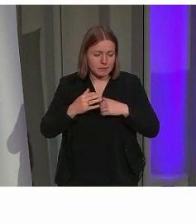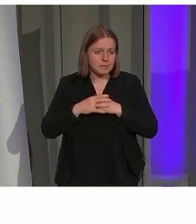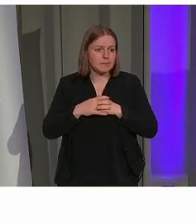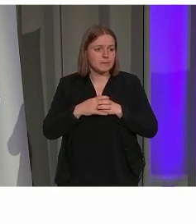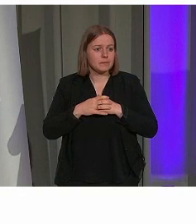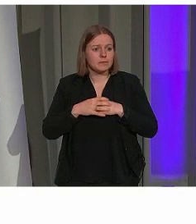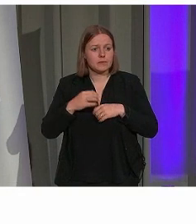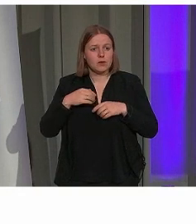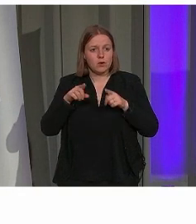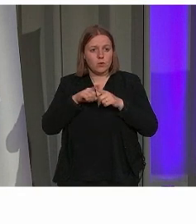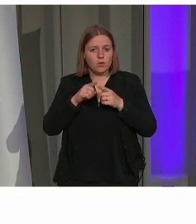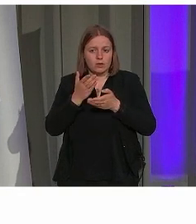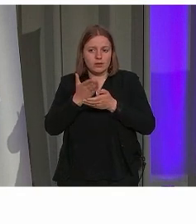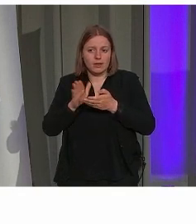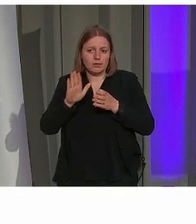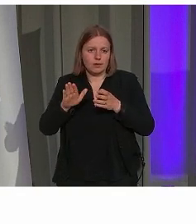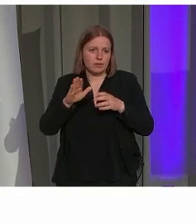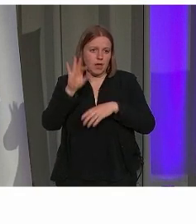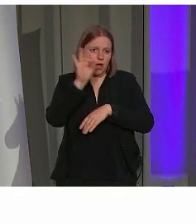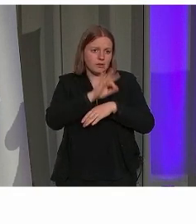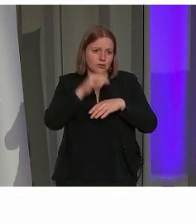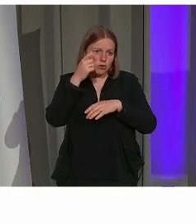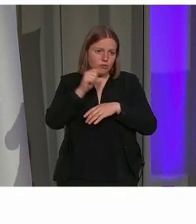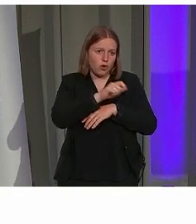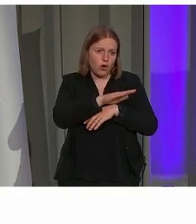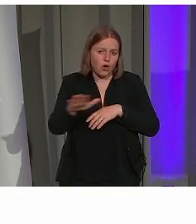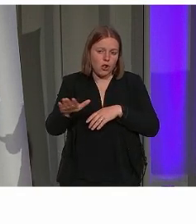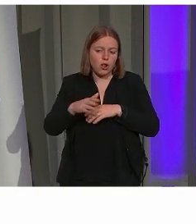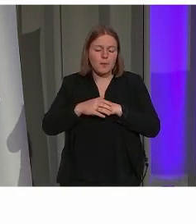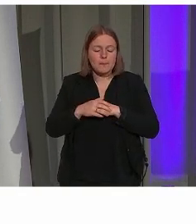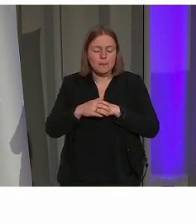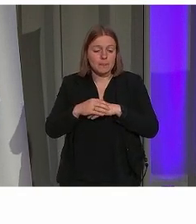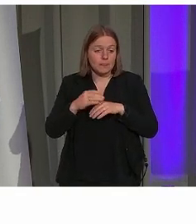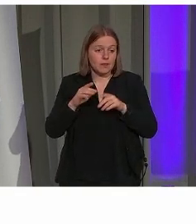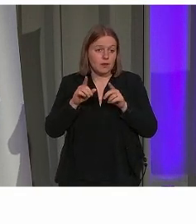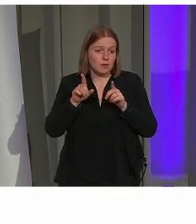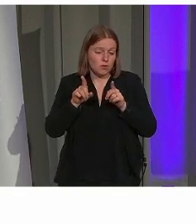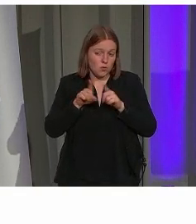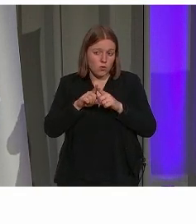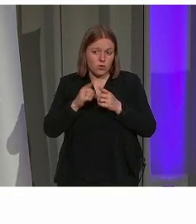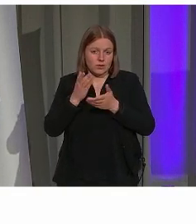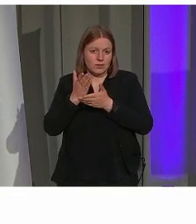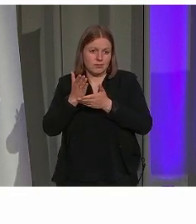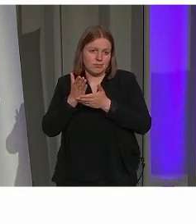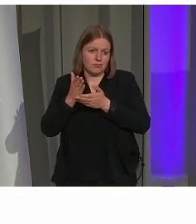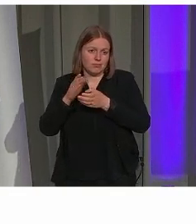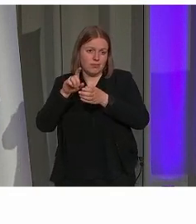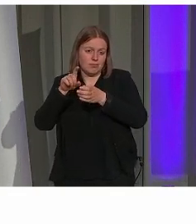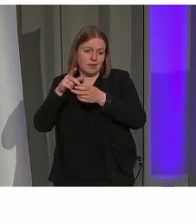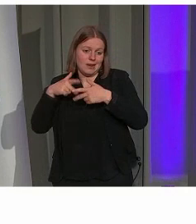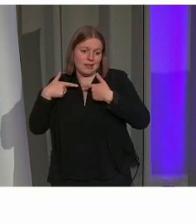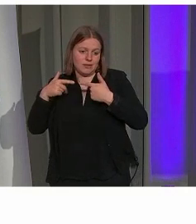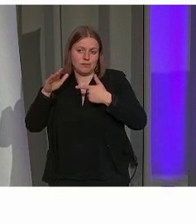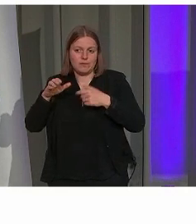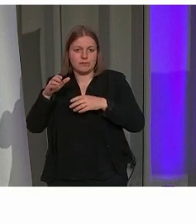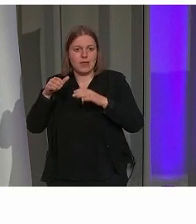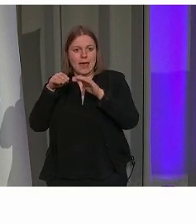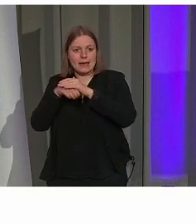of Architecture for All from UIA, and also a member of Accessible